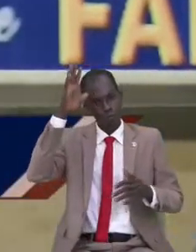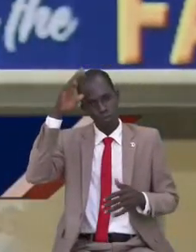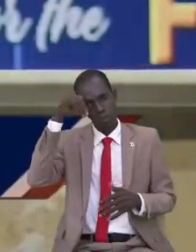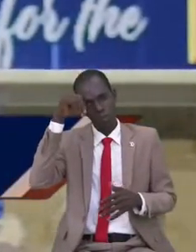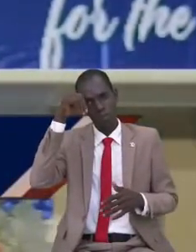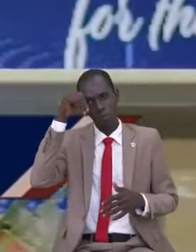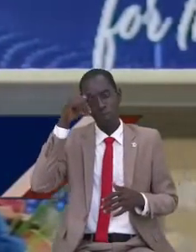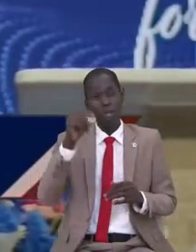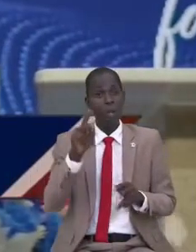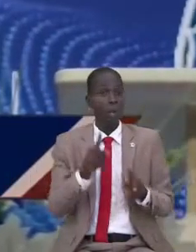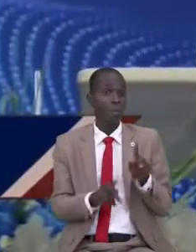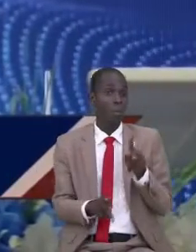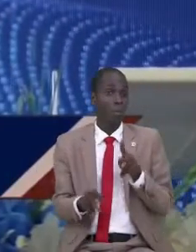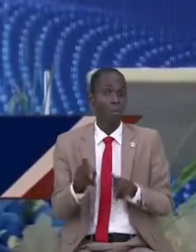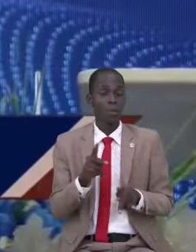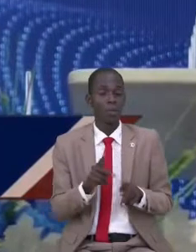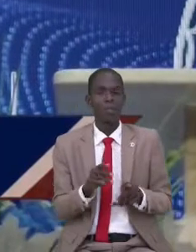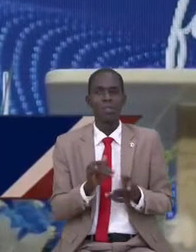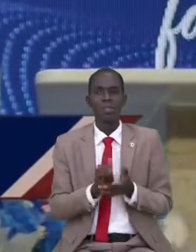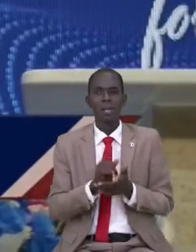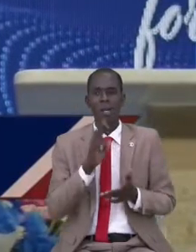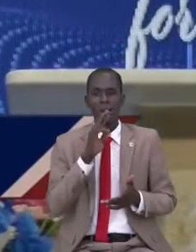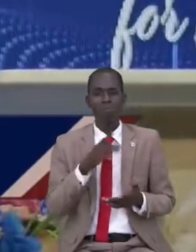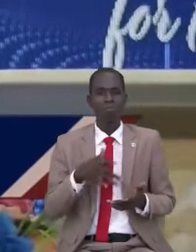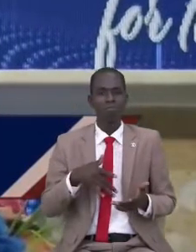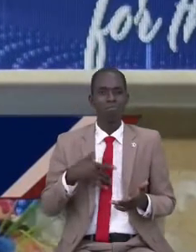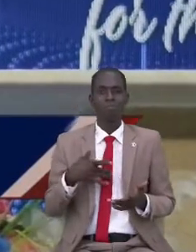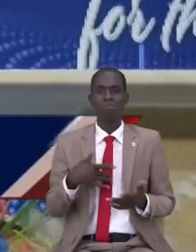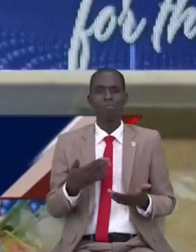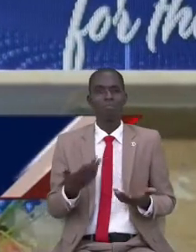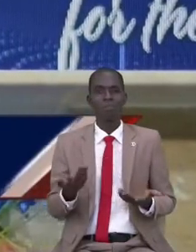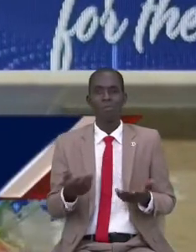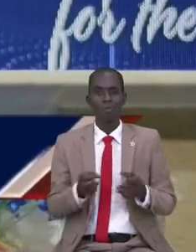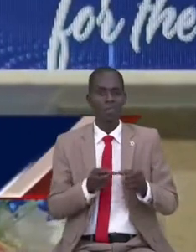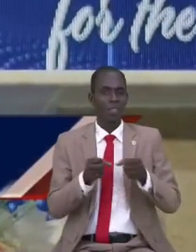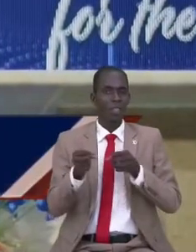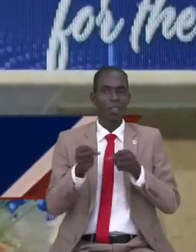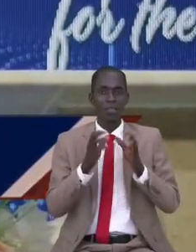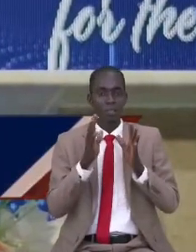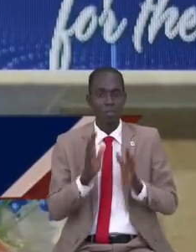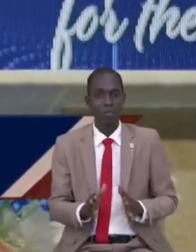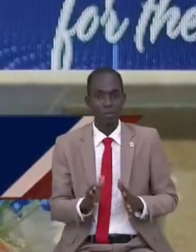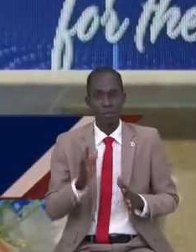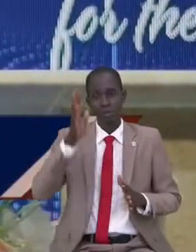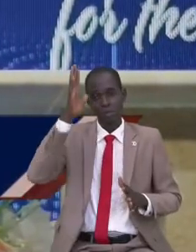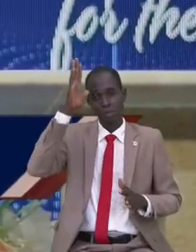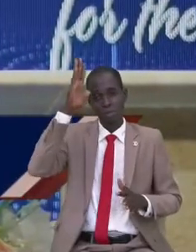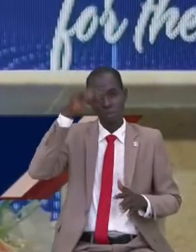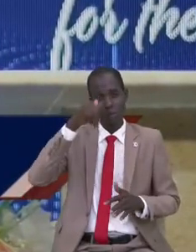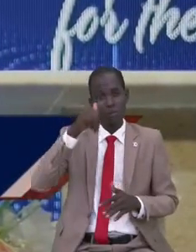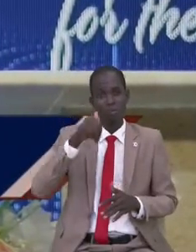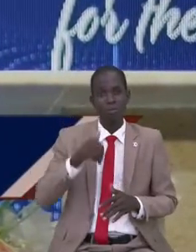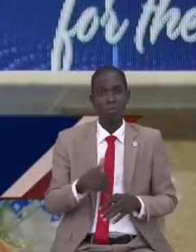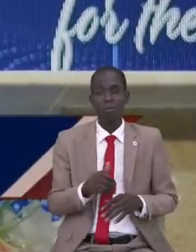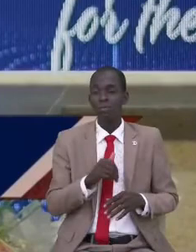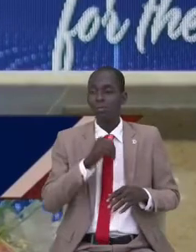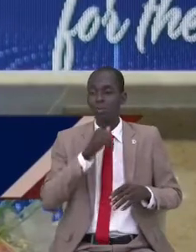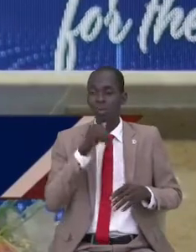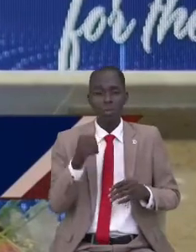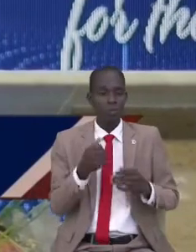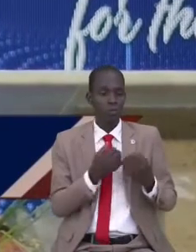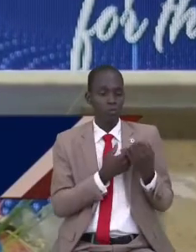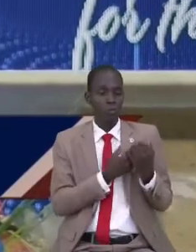the people that are like rioters, they're unruly, they're incorrigible,